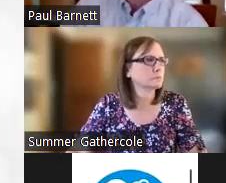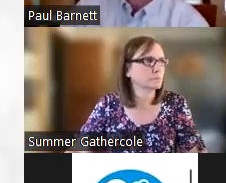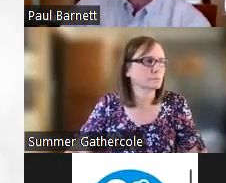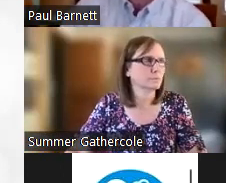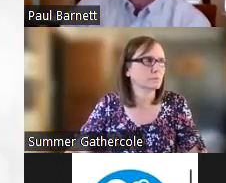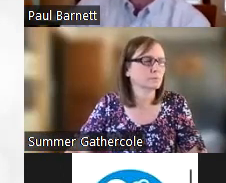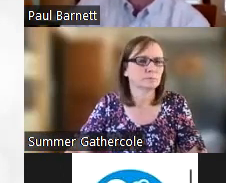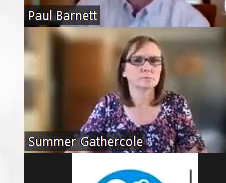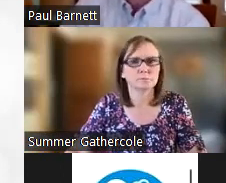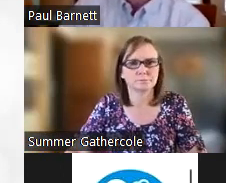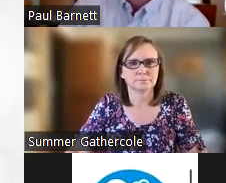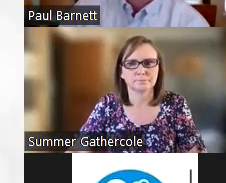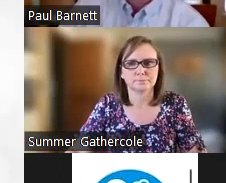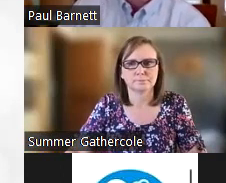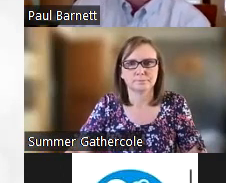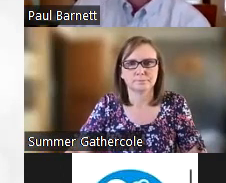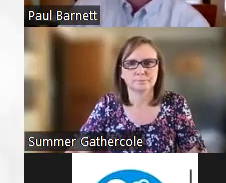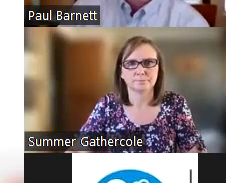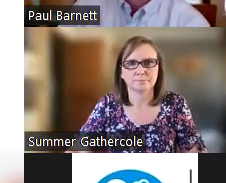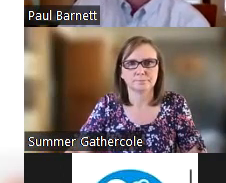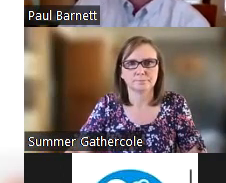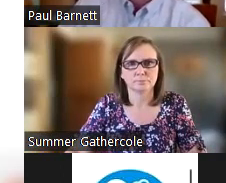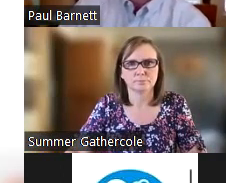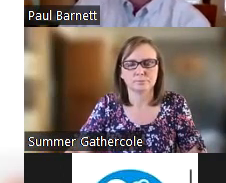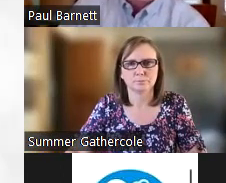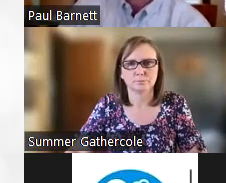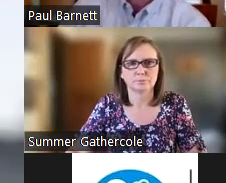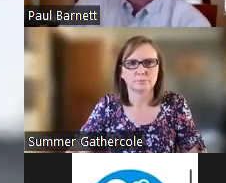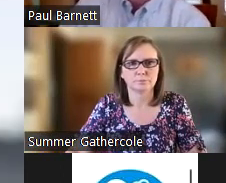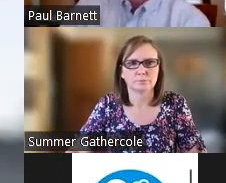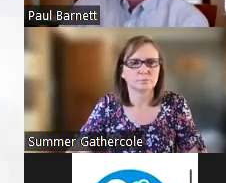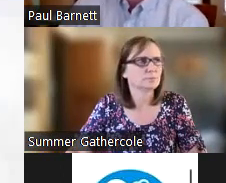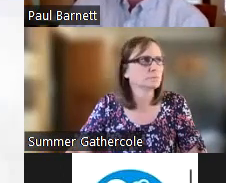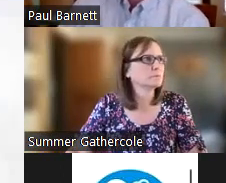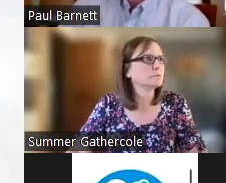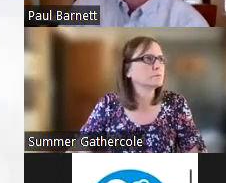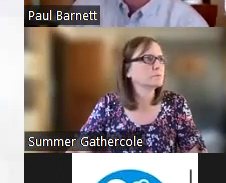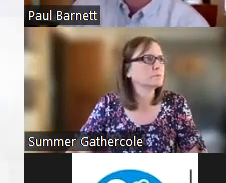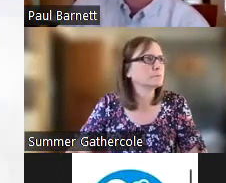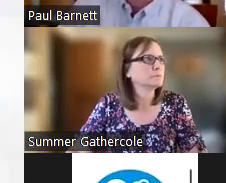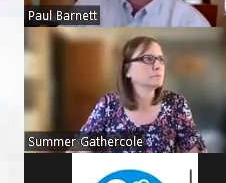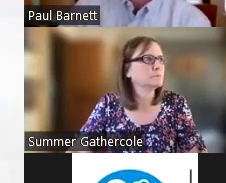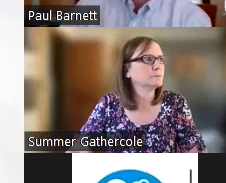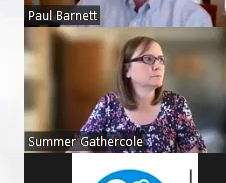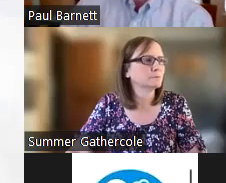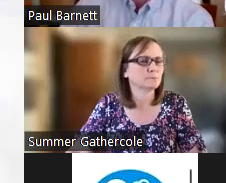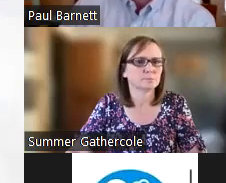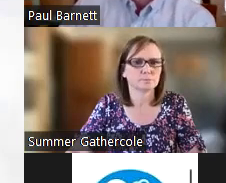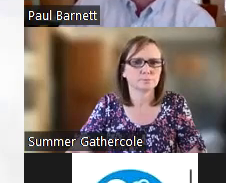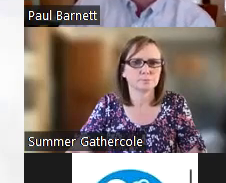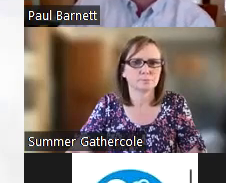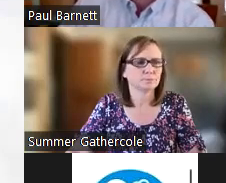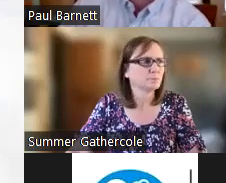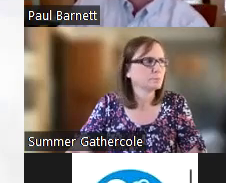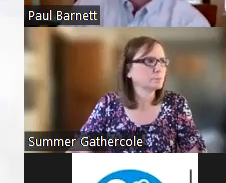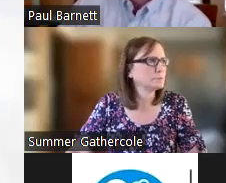and Family Services here. Also, we will have a Director of Workforce Development in the